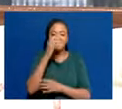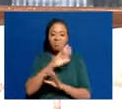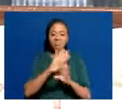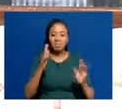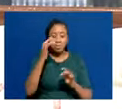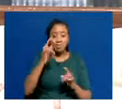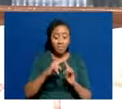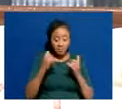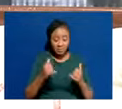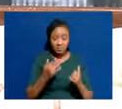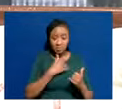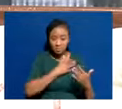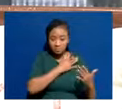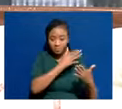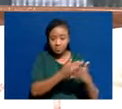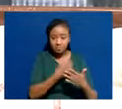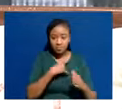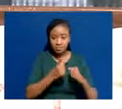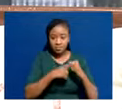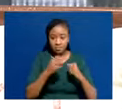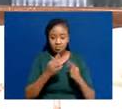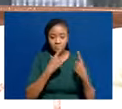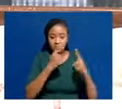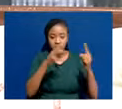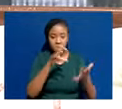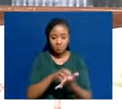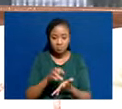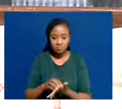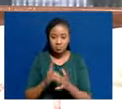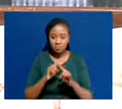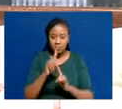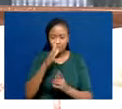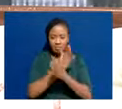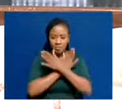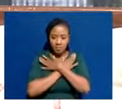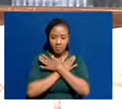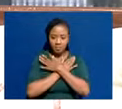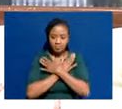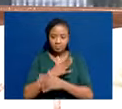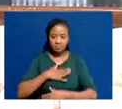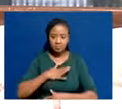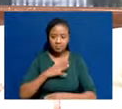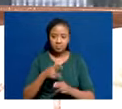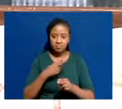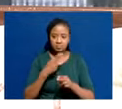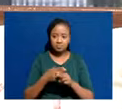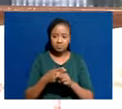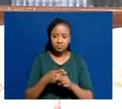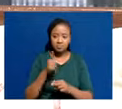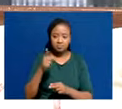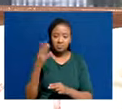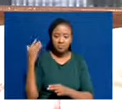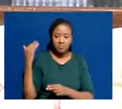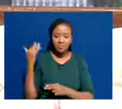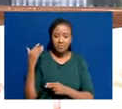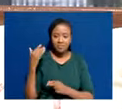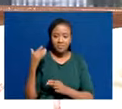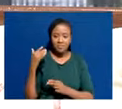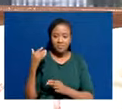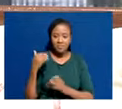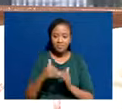that have gone through that ICU. But a friend of mine calls me. It's called Mwendwa. Mwendwa used to be my housemate. After